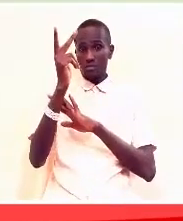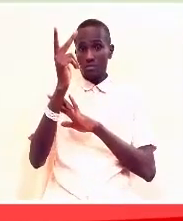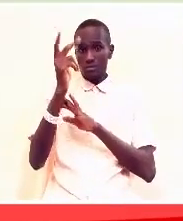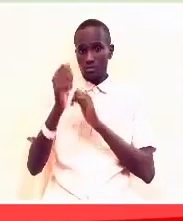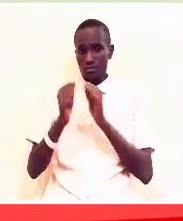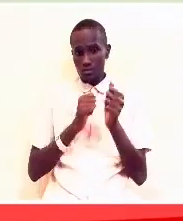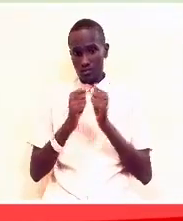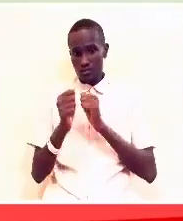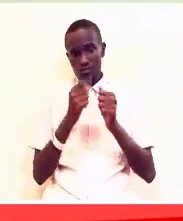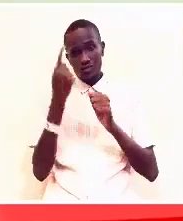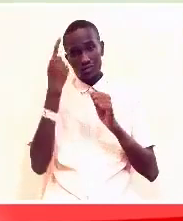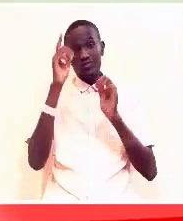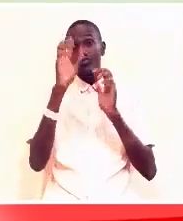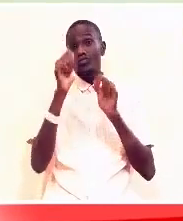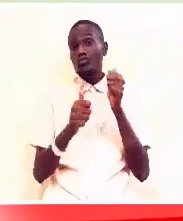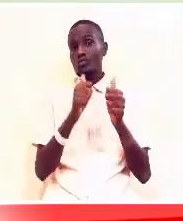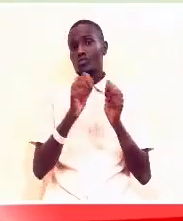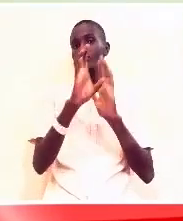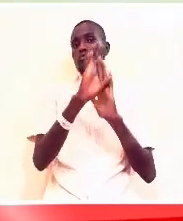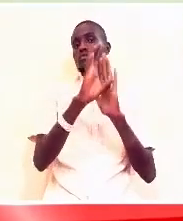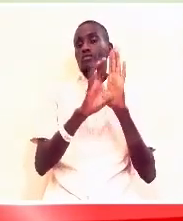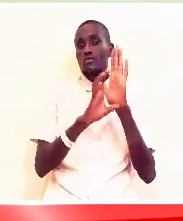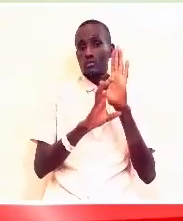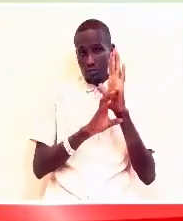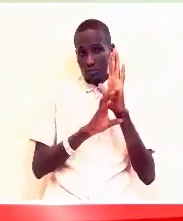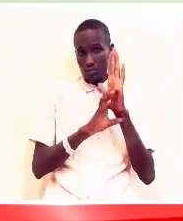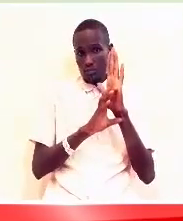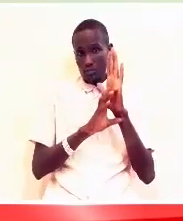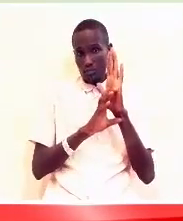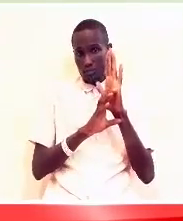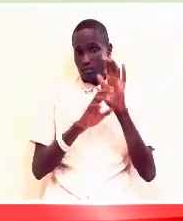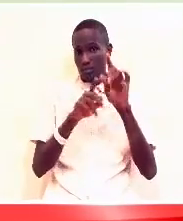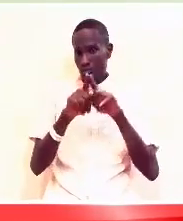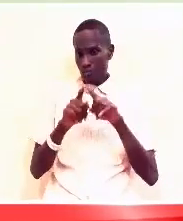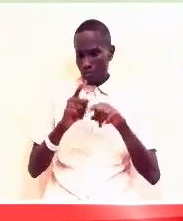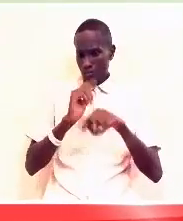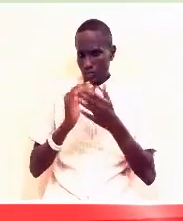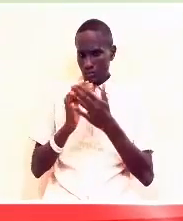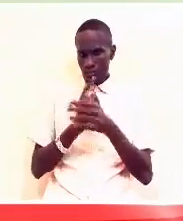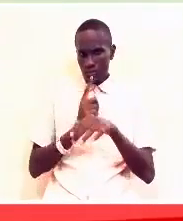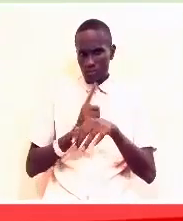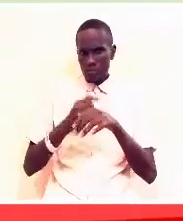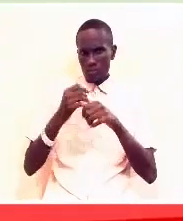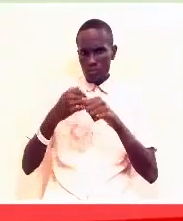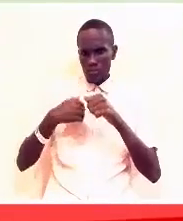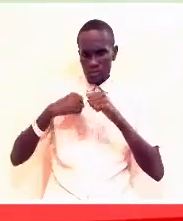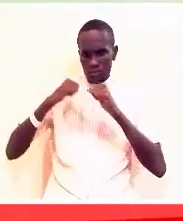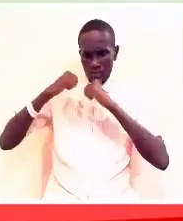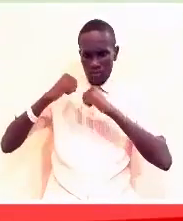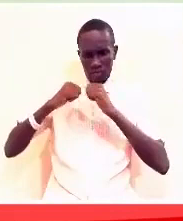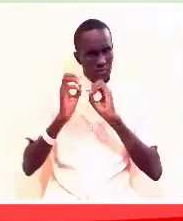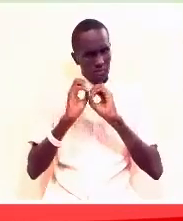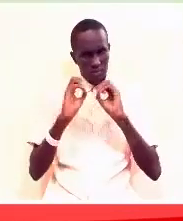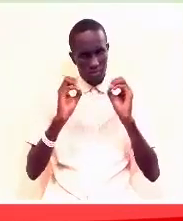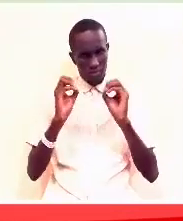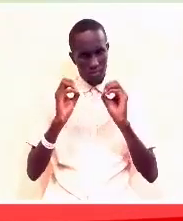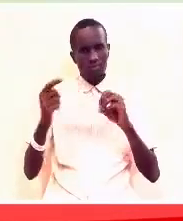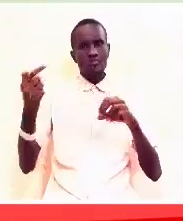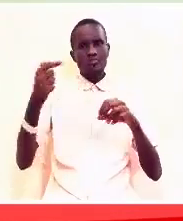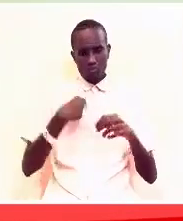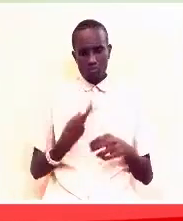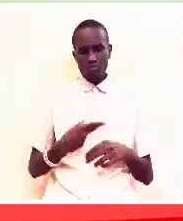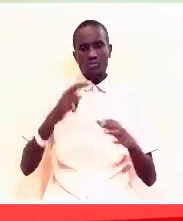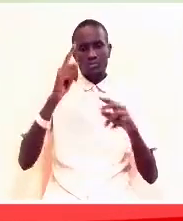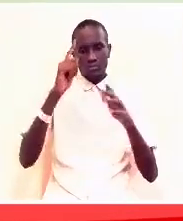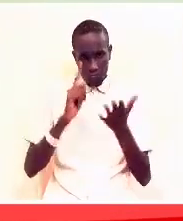the constitution, and when we have had disagreements, we've been able to lay them on the table, overcome them in the